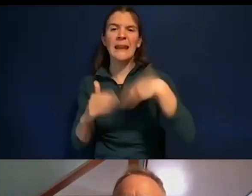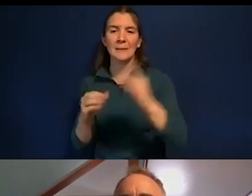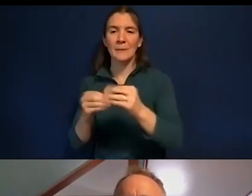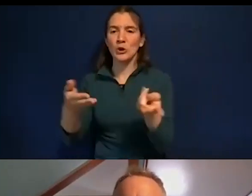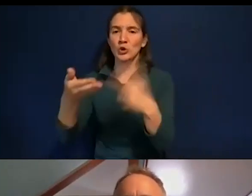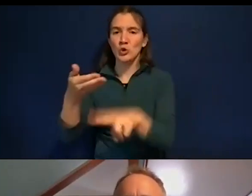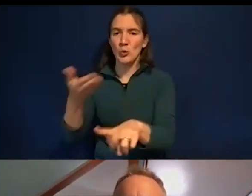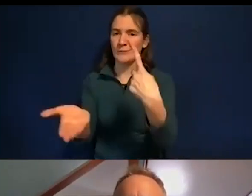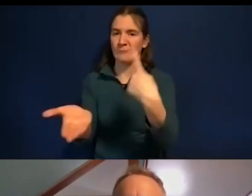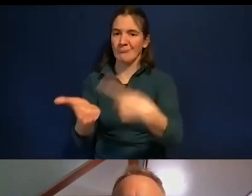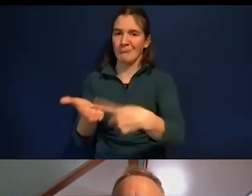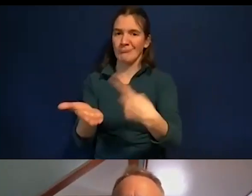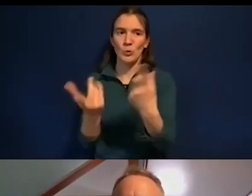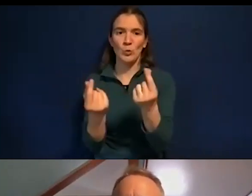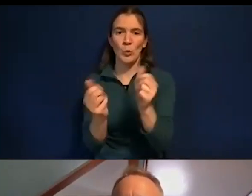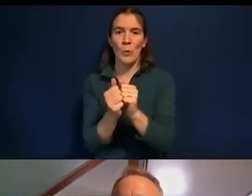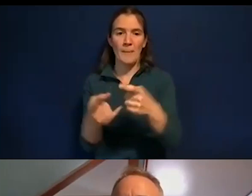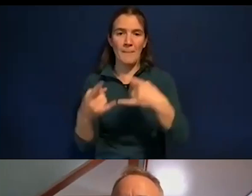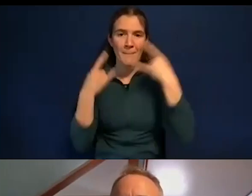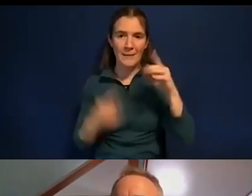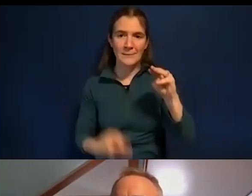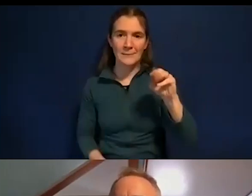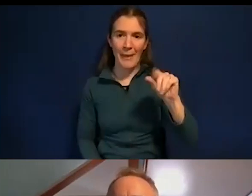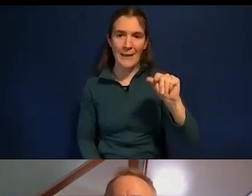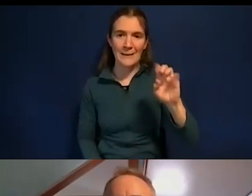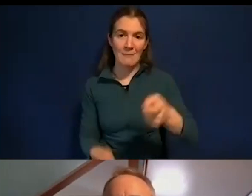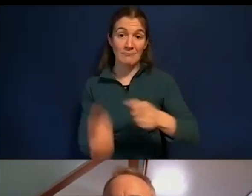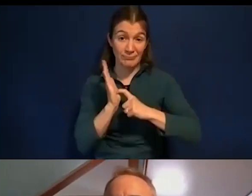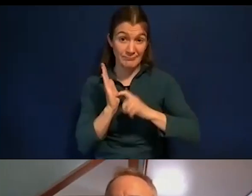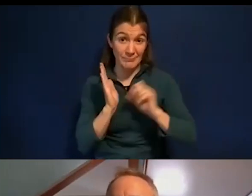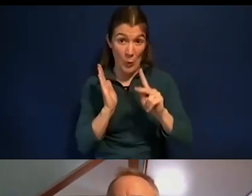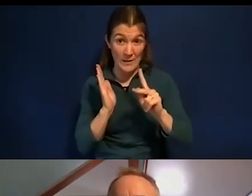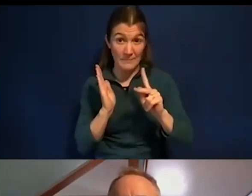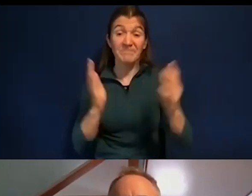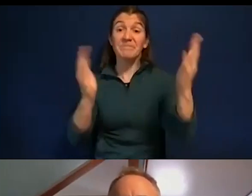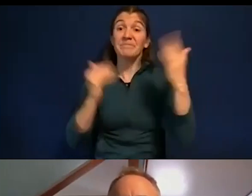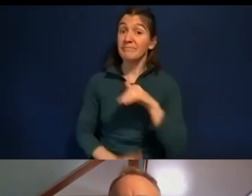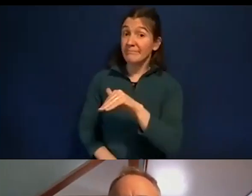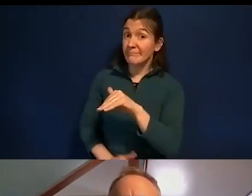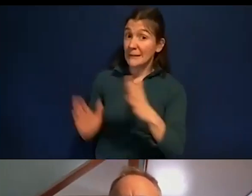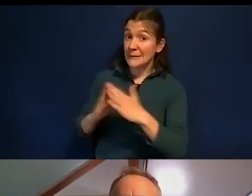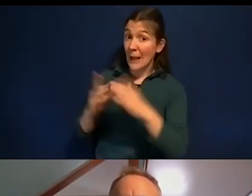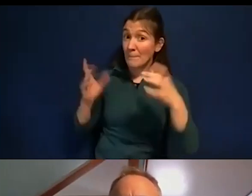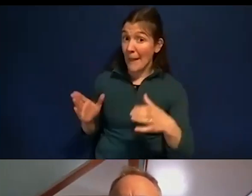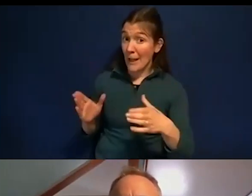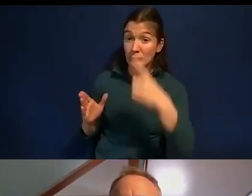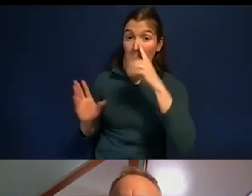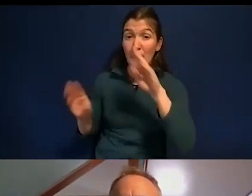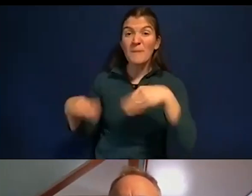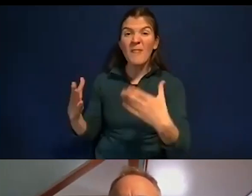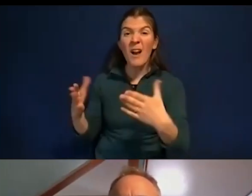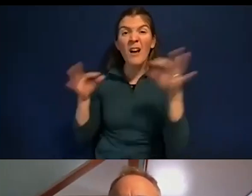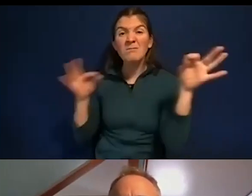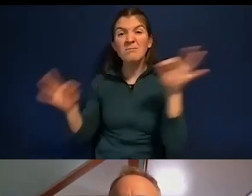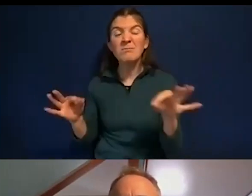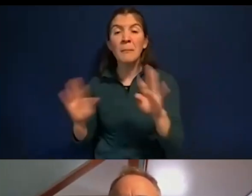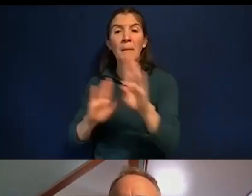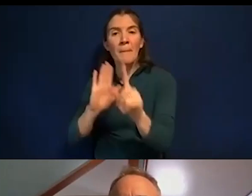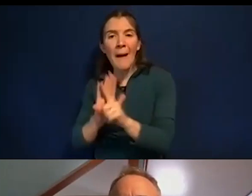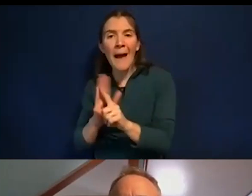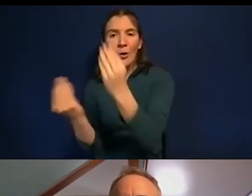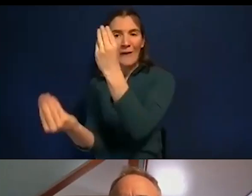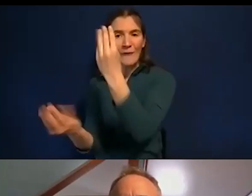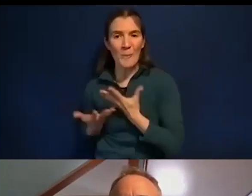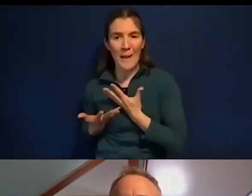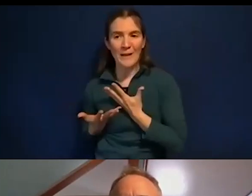meeting. I would also like to ask our town manager to provide some information to us